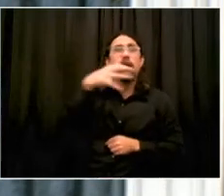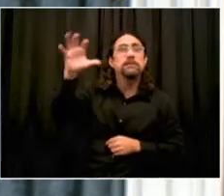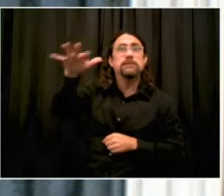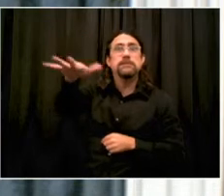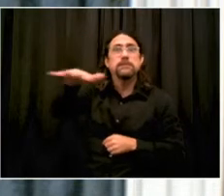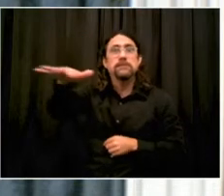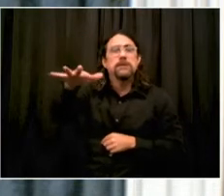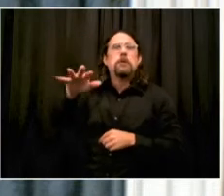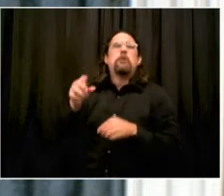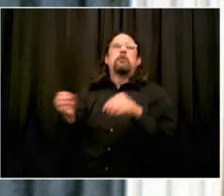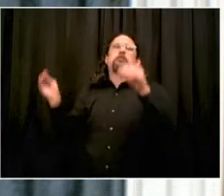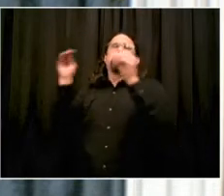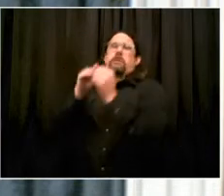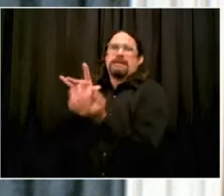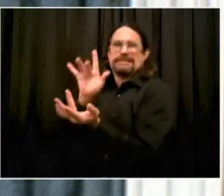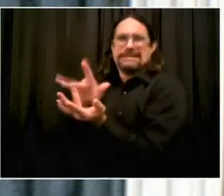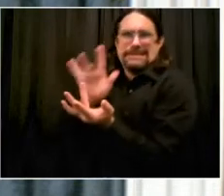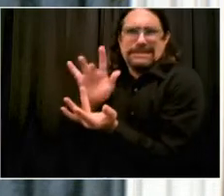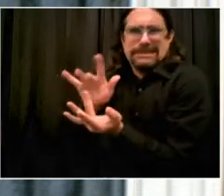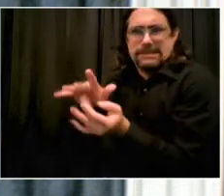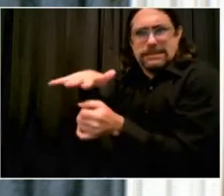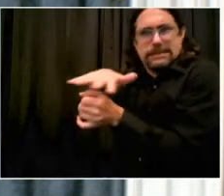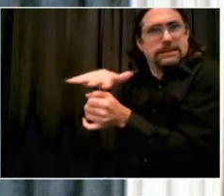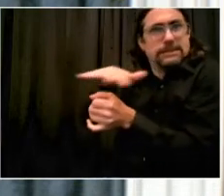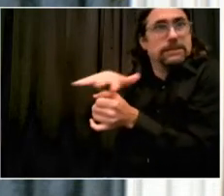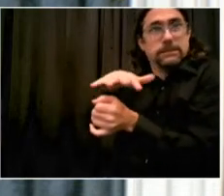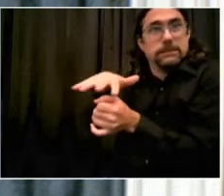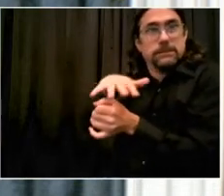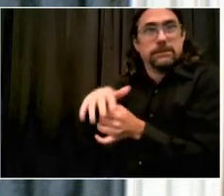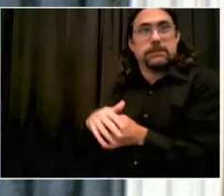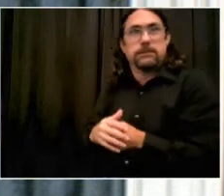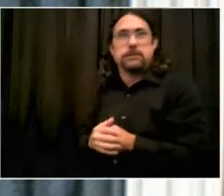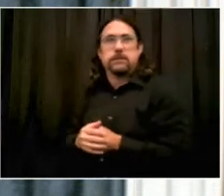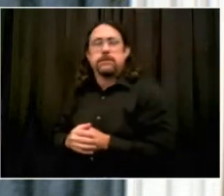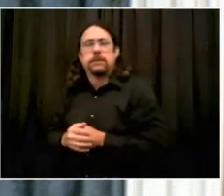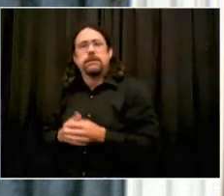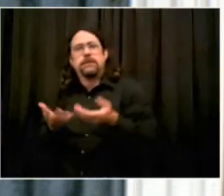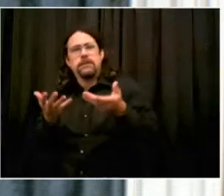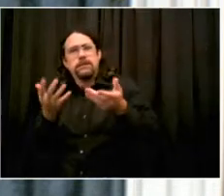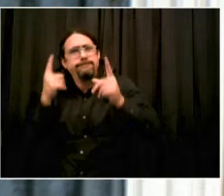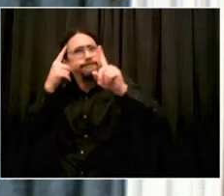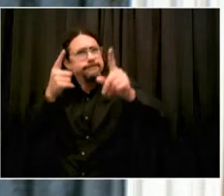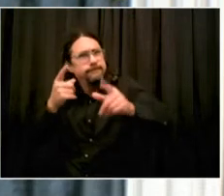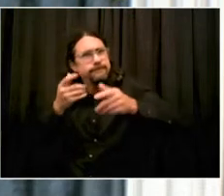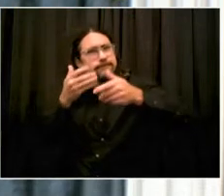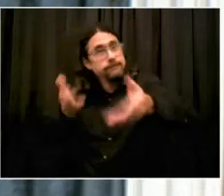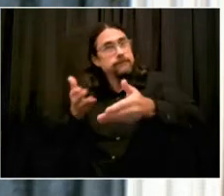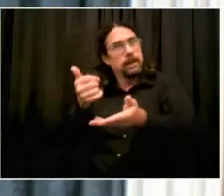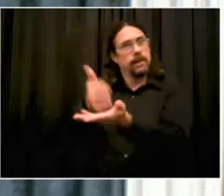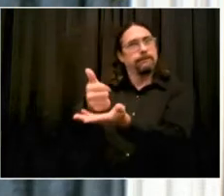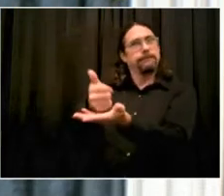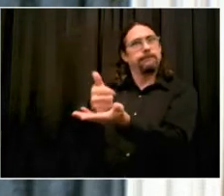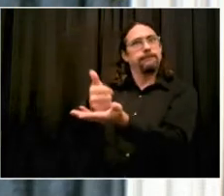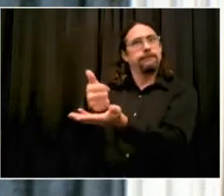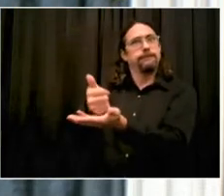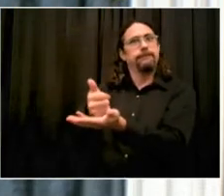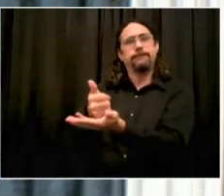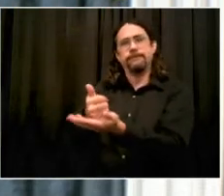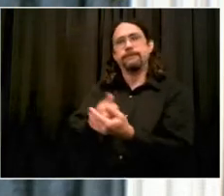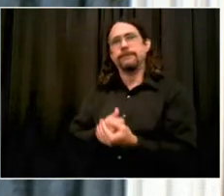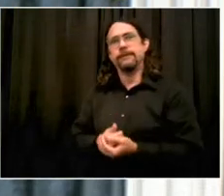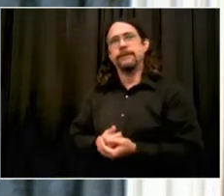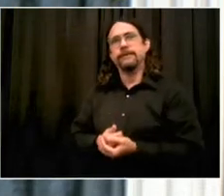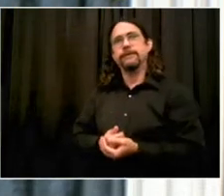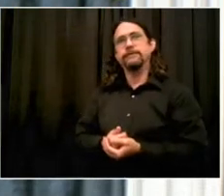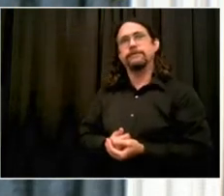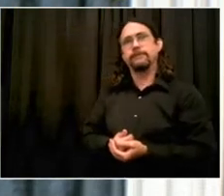them, we get them into care. And there have been thousands of New Yorkers who have already been engaged just in the last